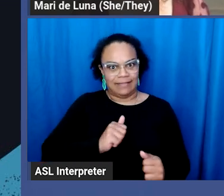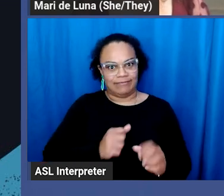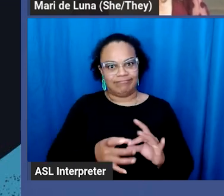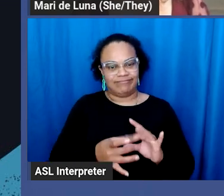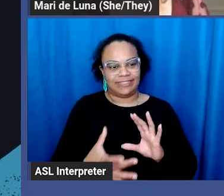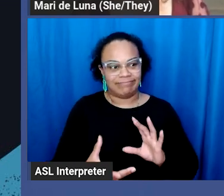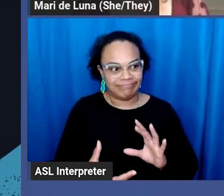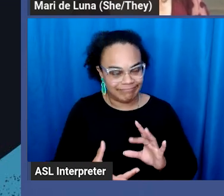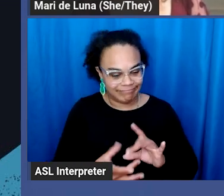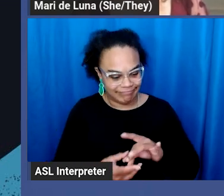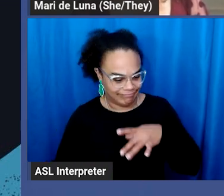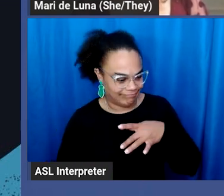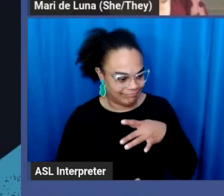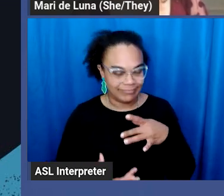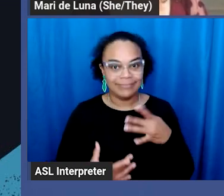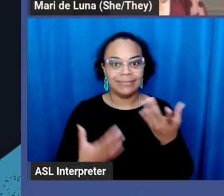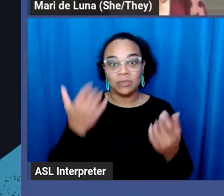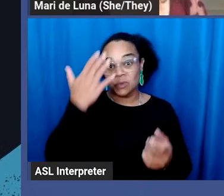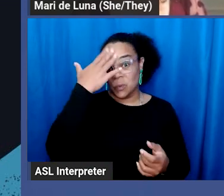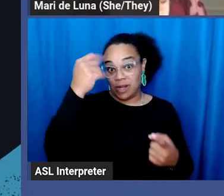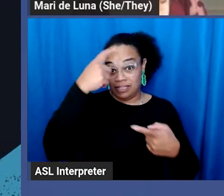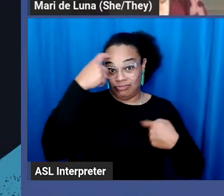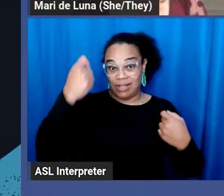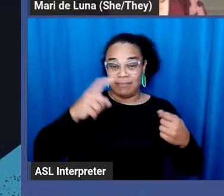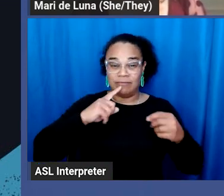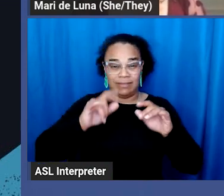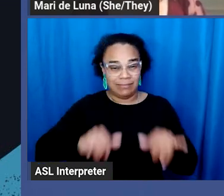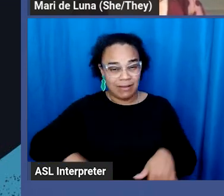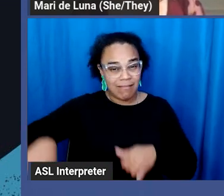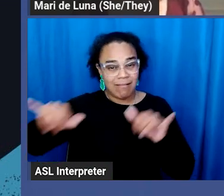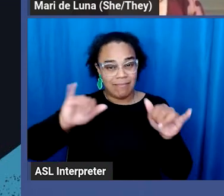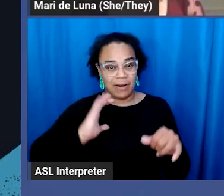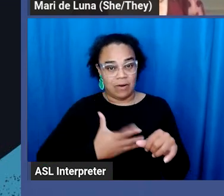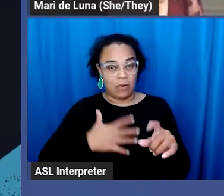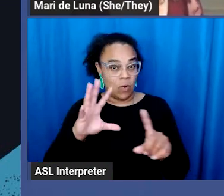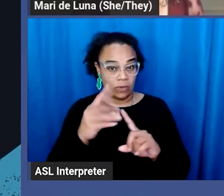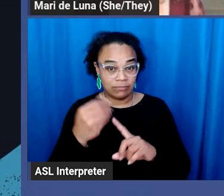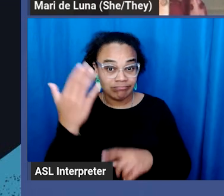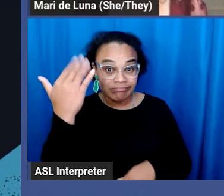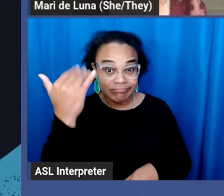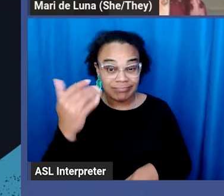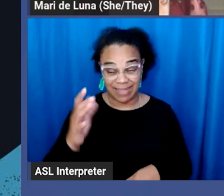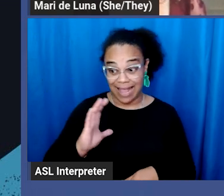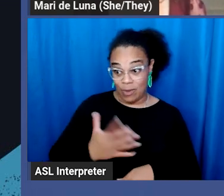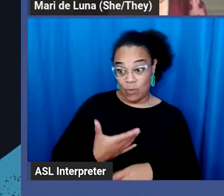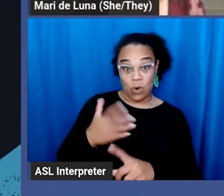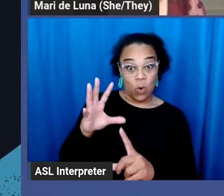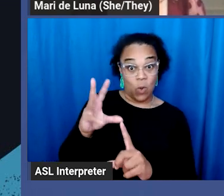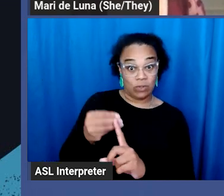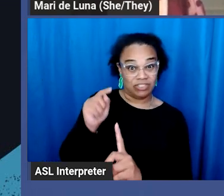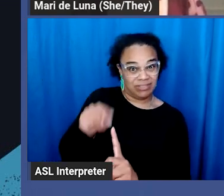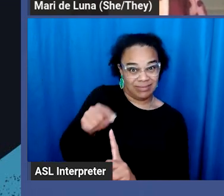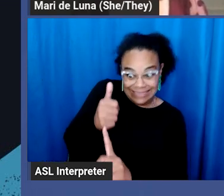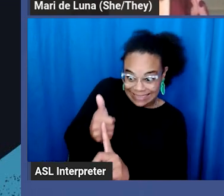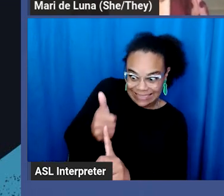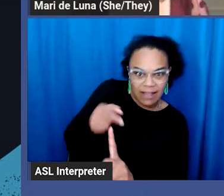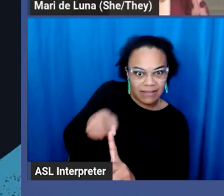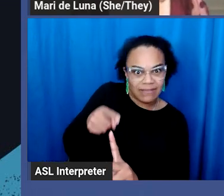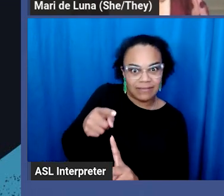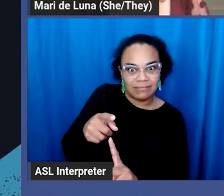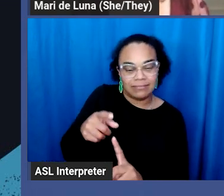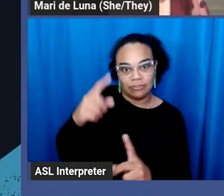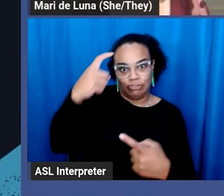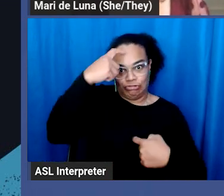of the reasons that trauma is so widespread in our culture is that our culture itself is traumatizing.